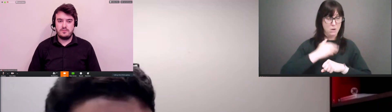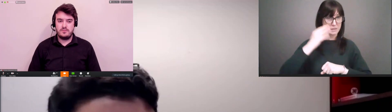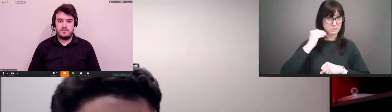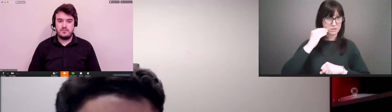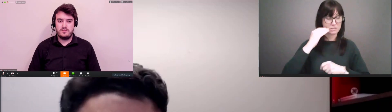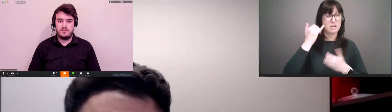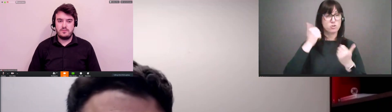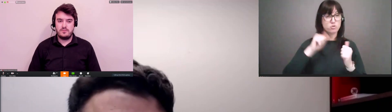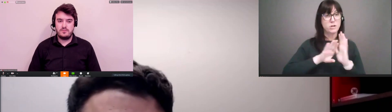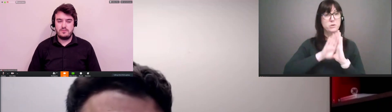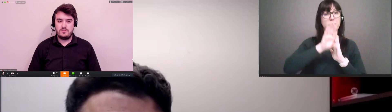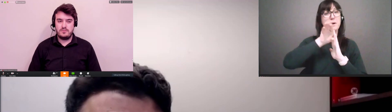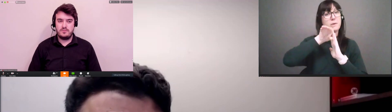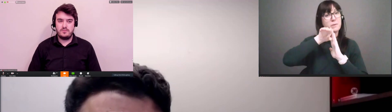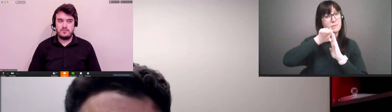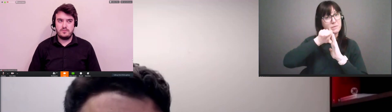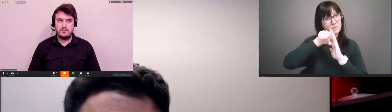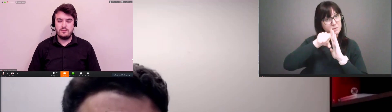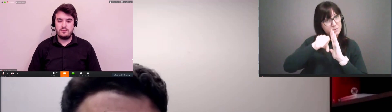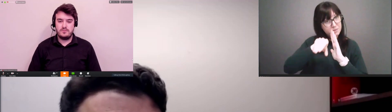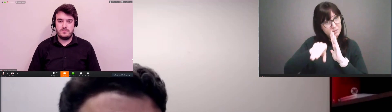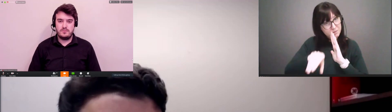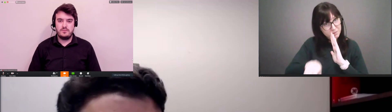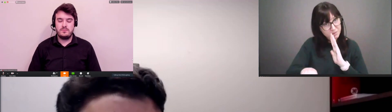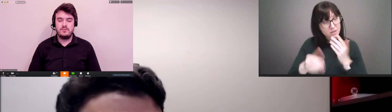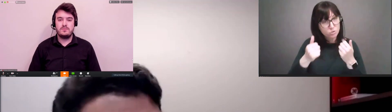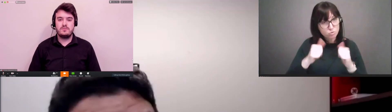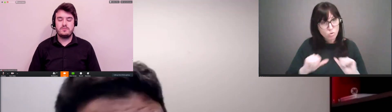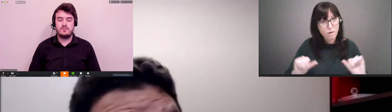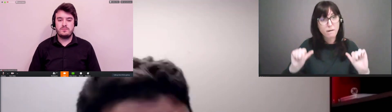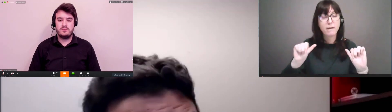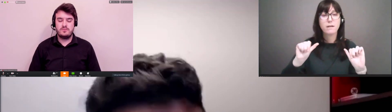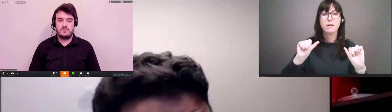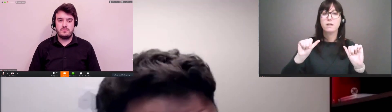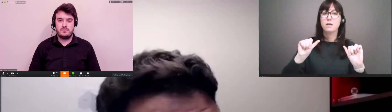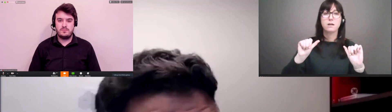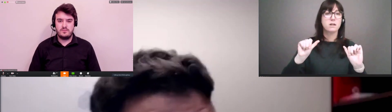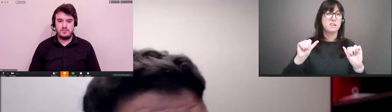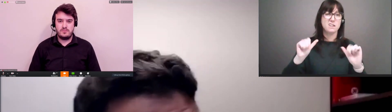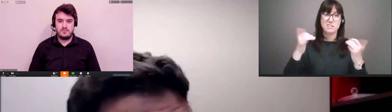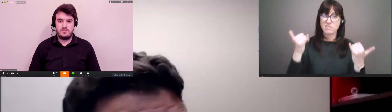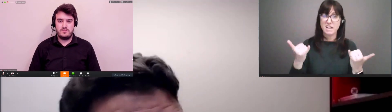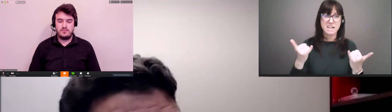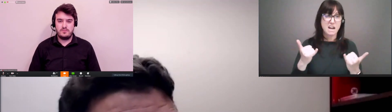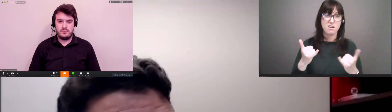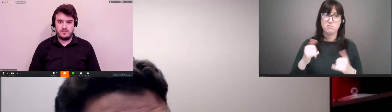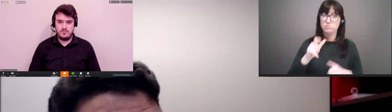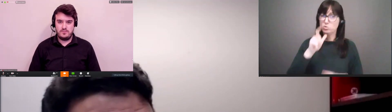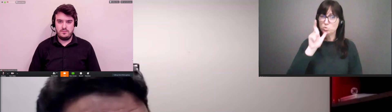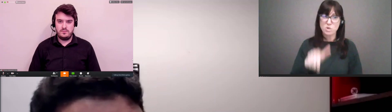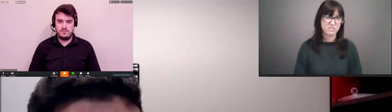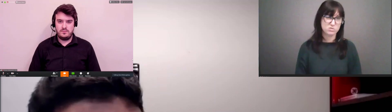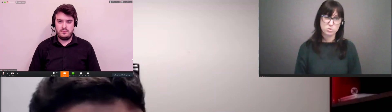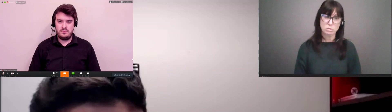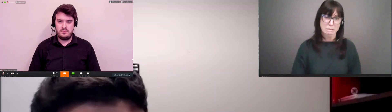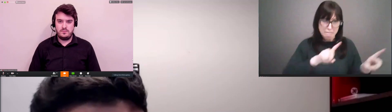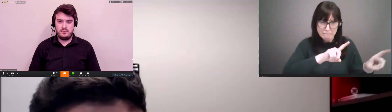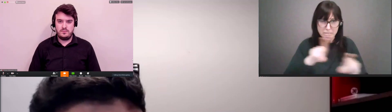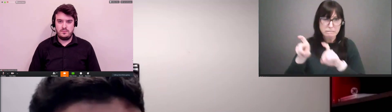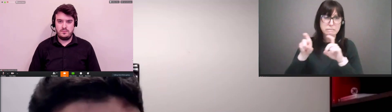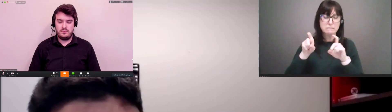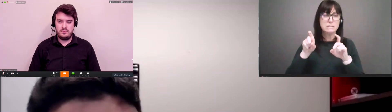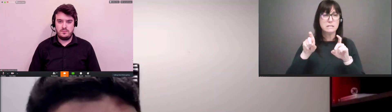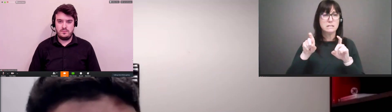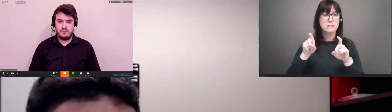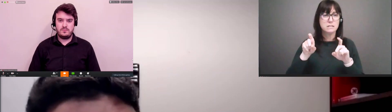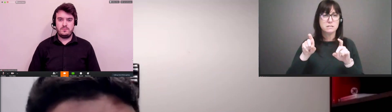the curve and get on the downward side, we don't actually have to test every single person to be able to get this under control.